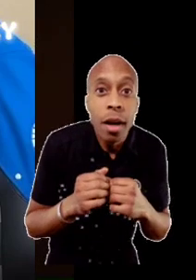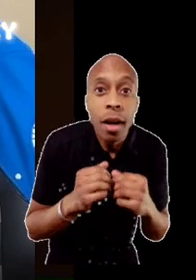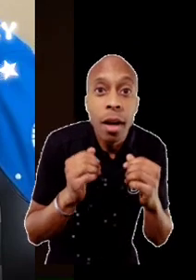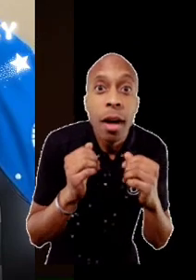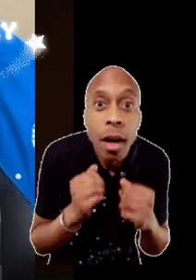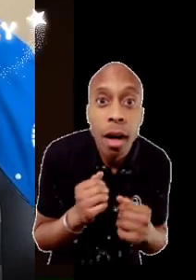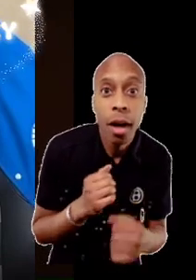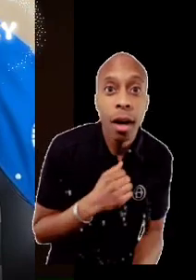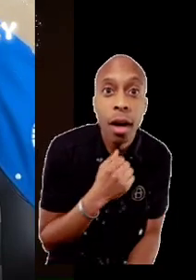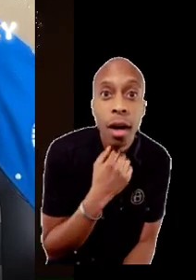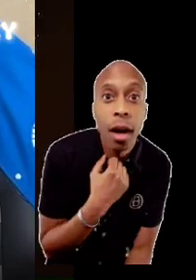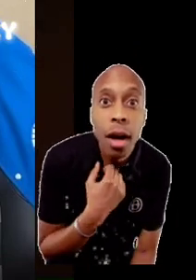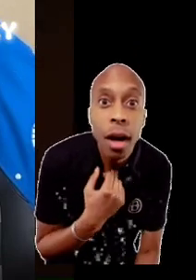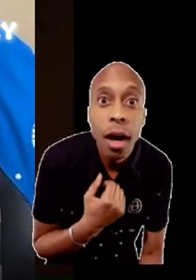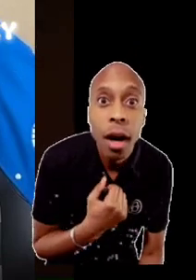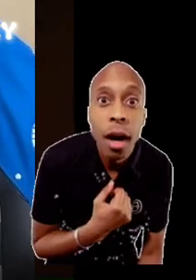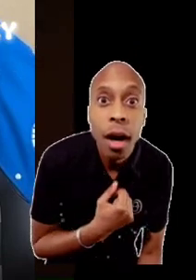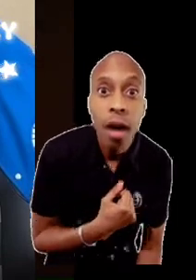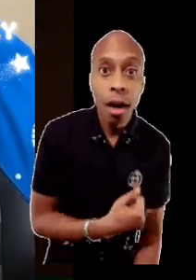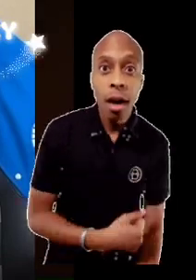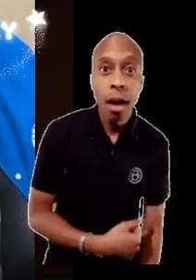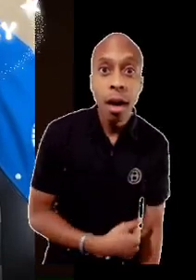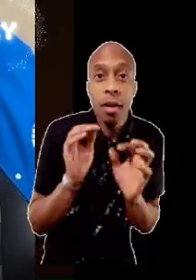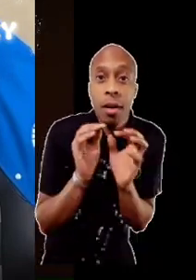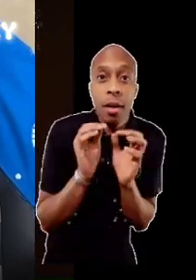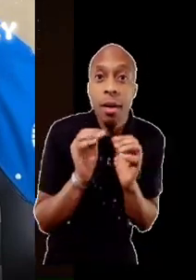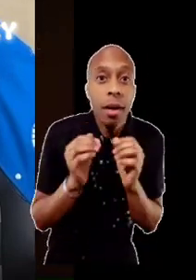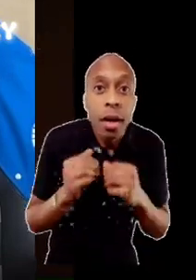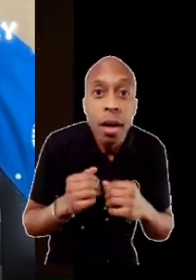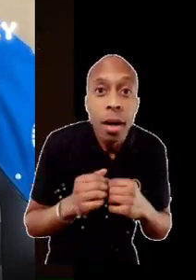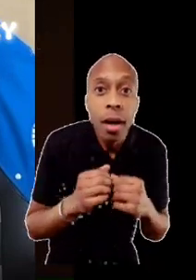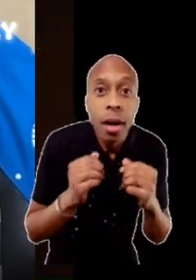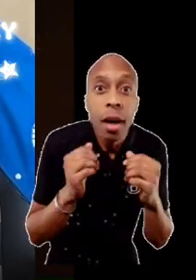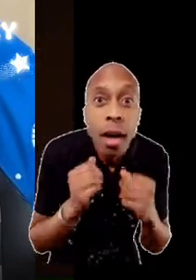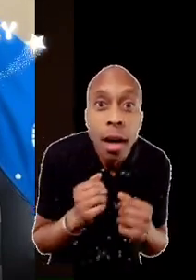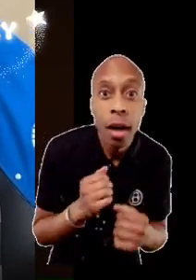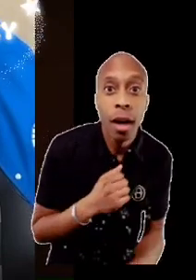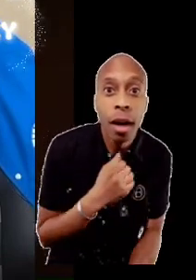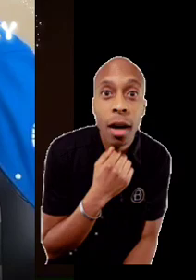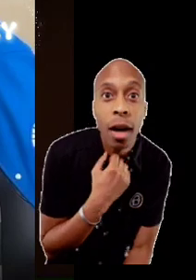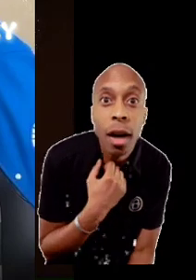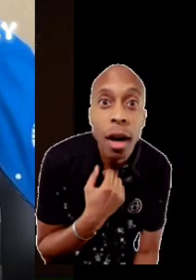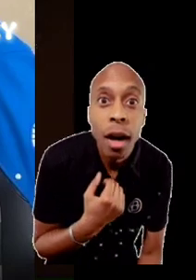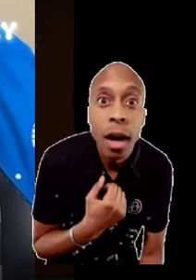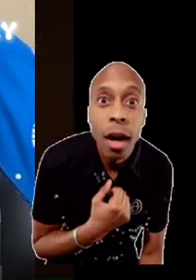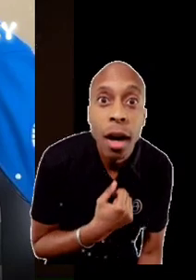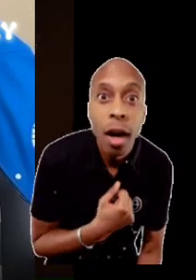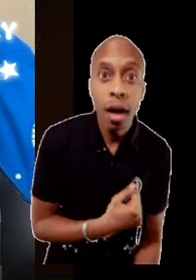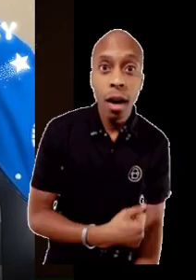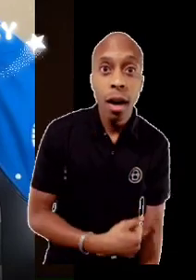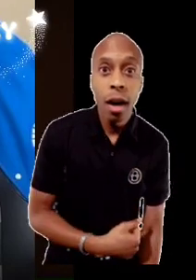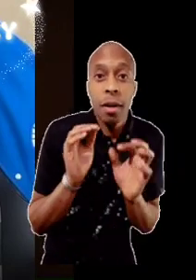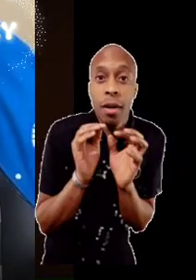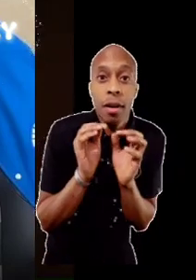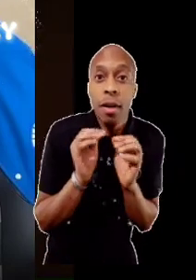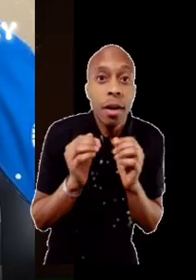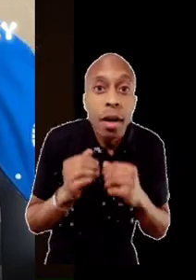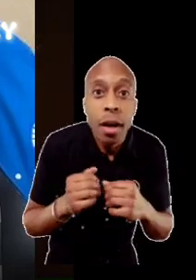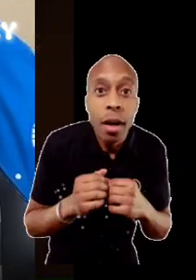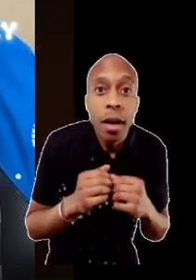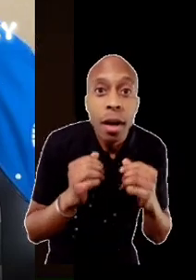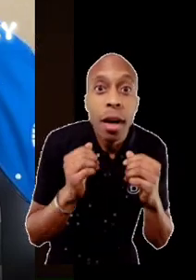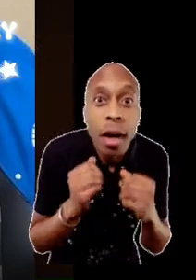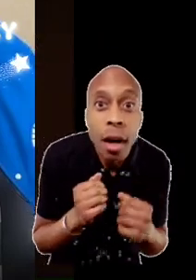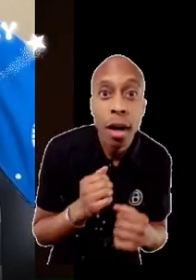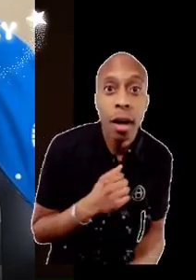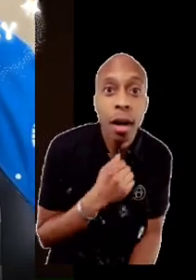just turn up certain things up in the ear, so Dwayne, you is as dead as a dog. Remember, I